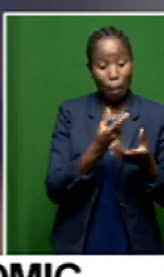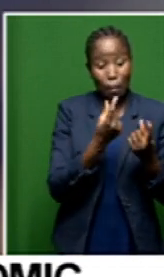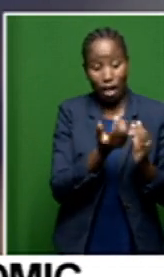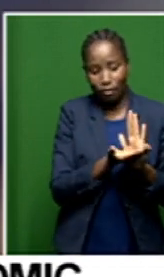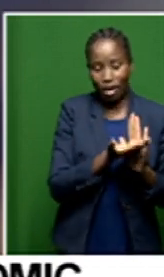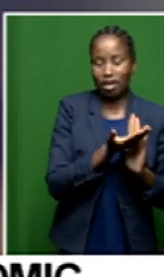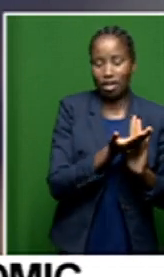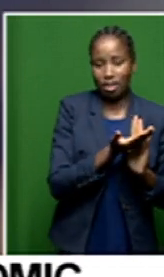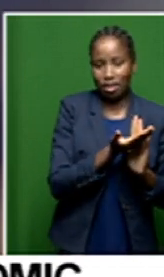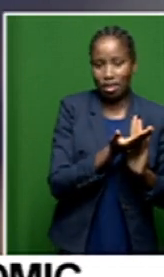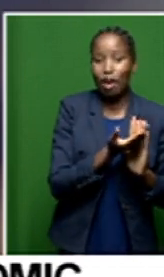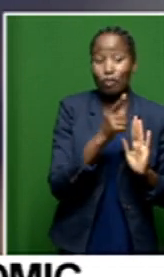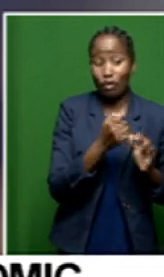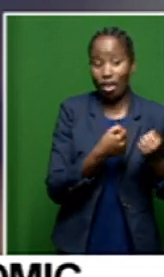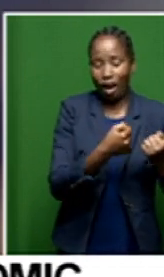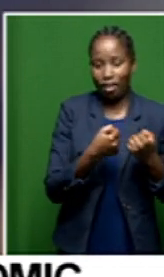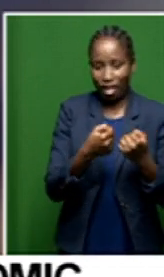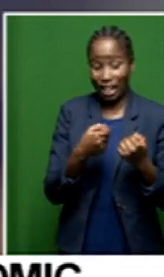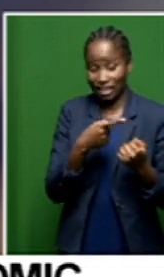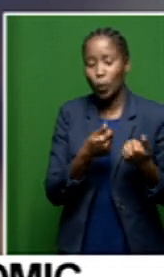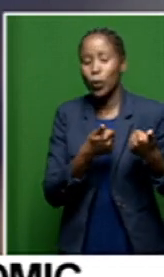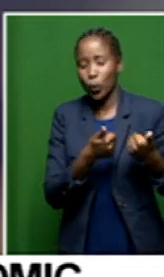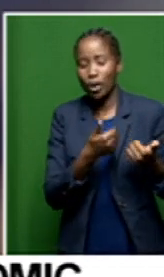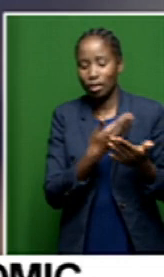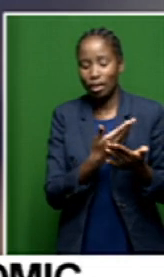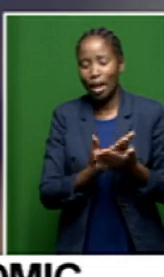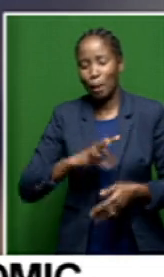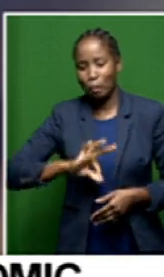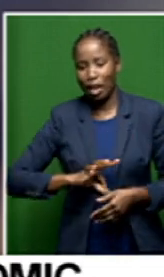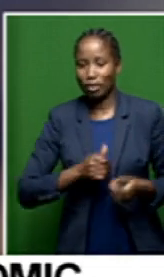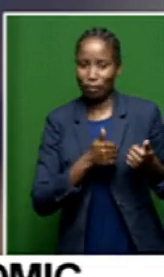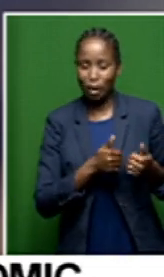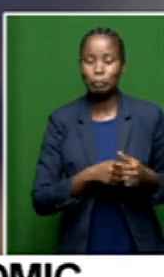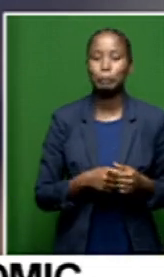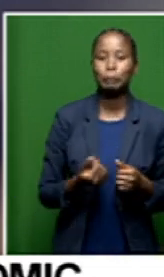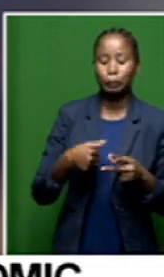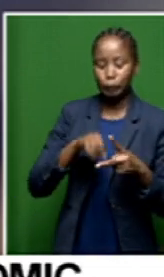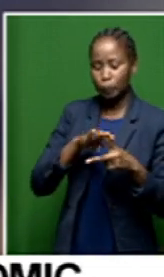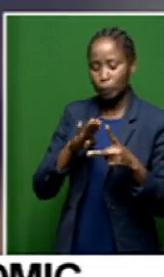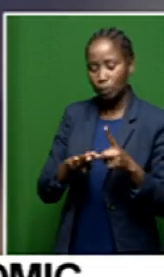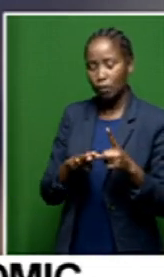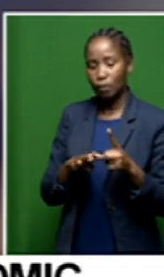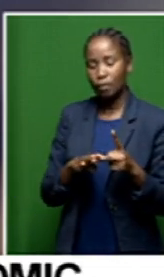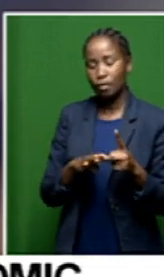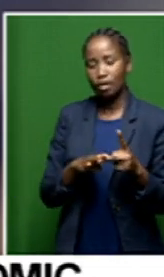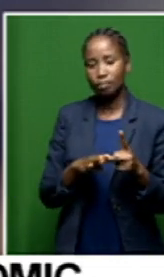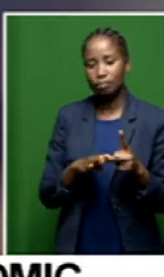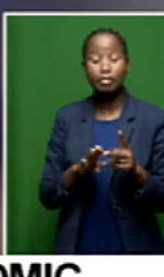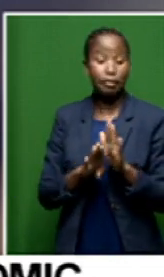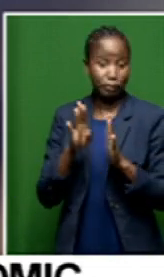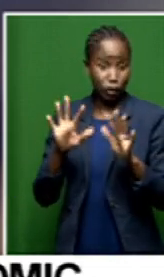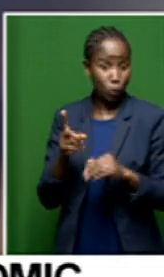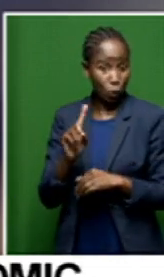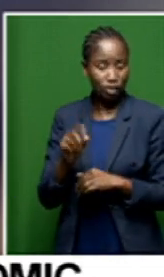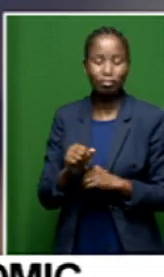vehicle export point of view. And so that's something we are likely to benefit from. We also saw, of course, that some of our other